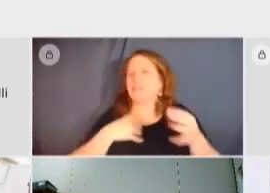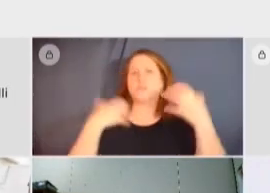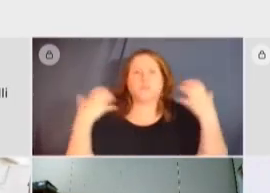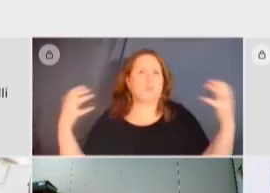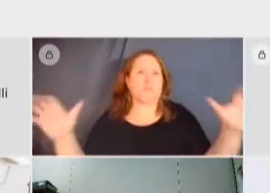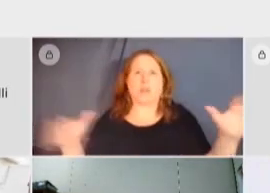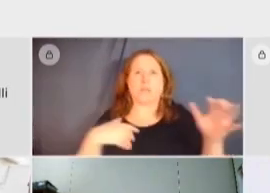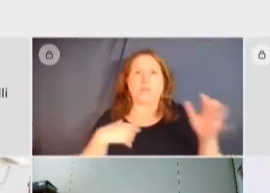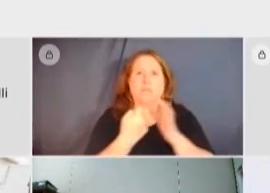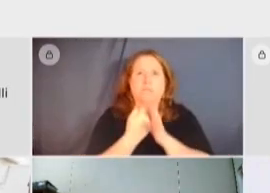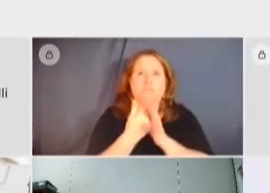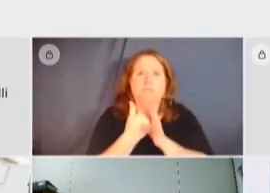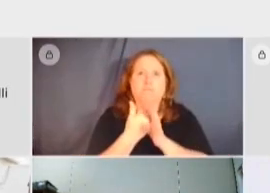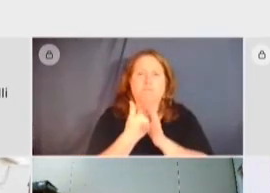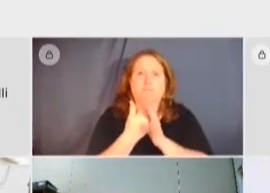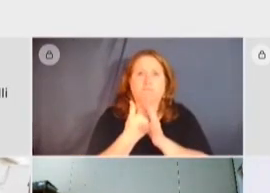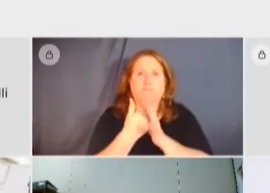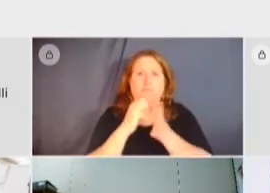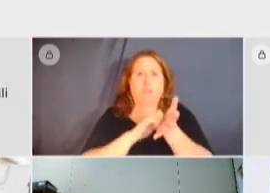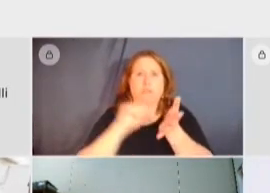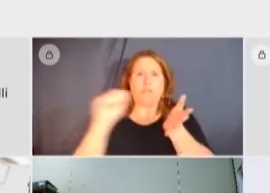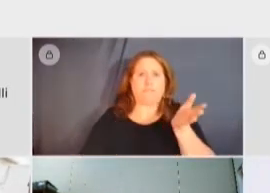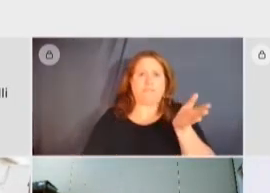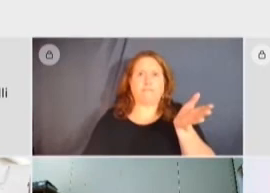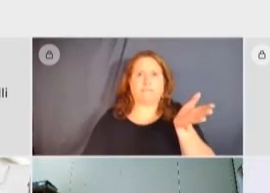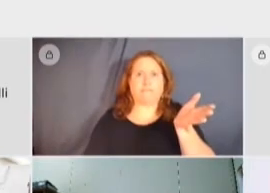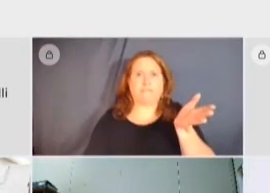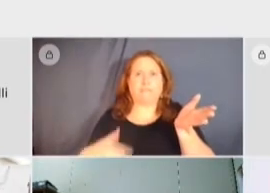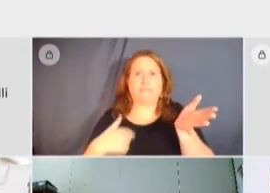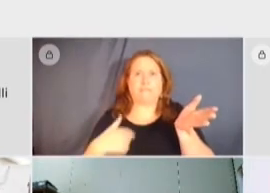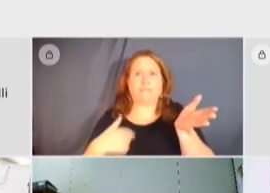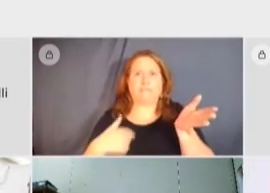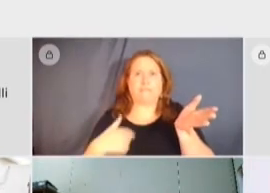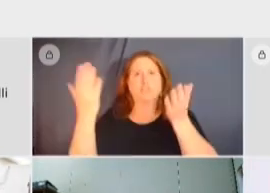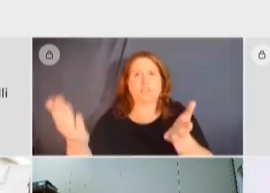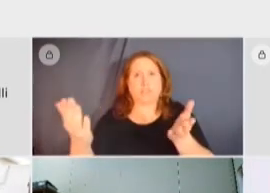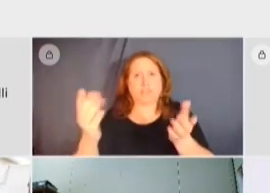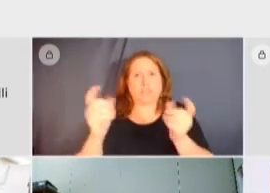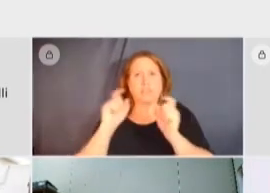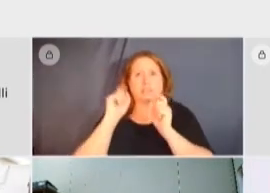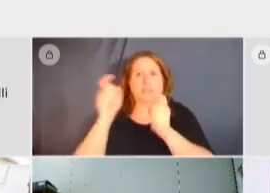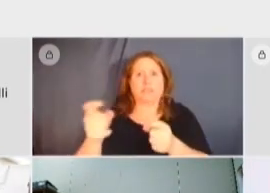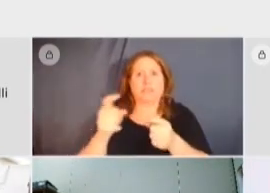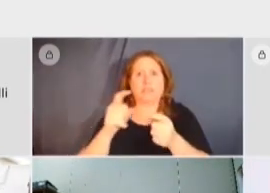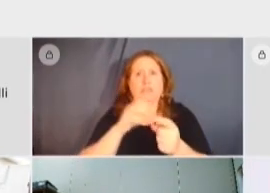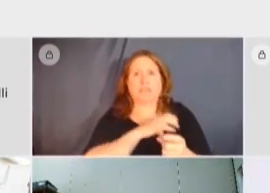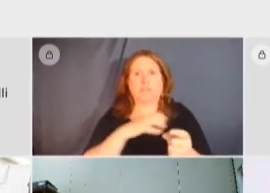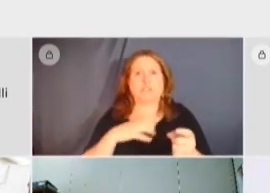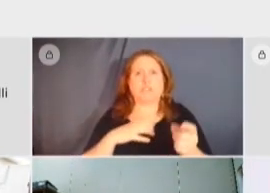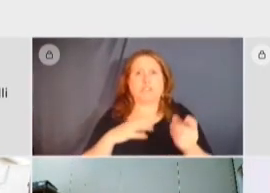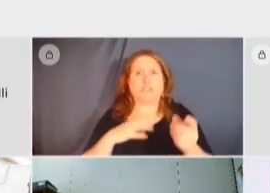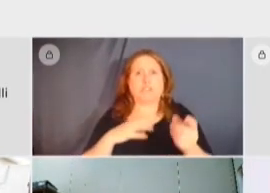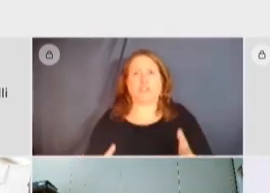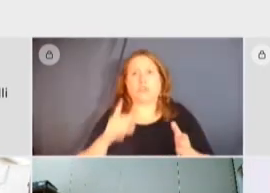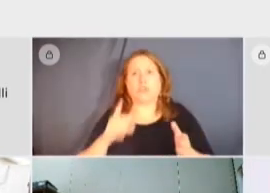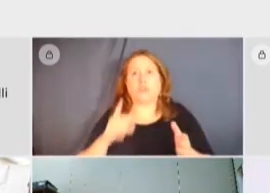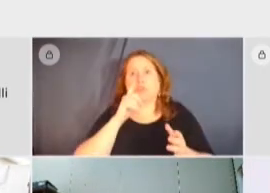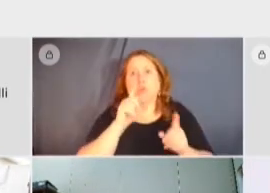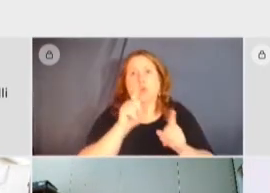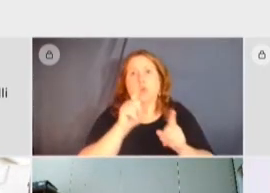give the commissioners of the State Board of Elections concurrent jurisdiction over that.